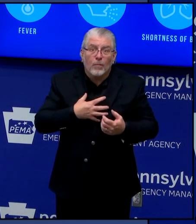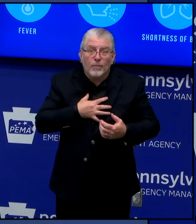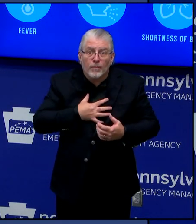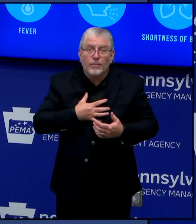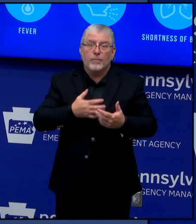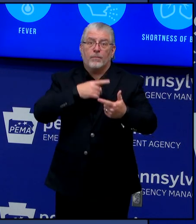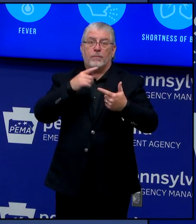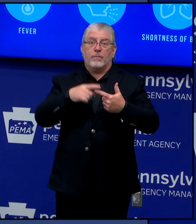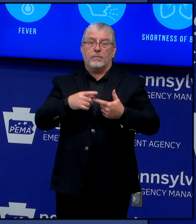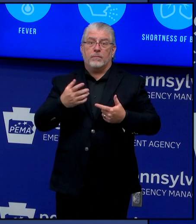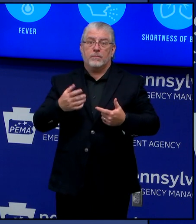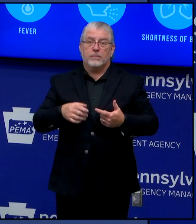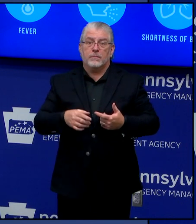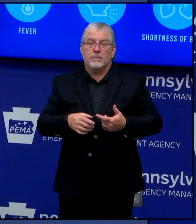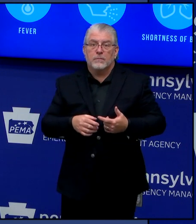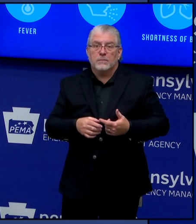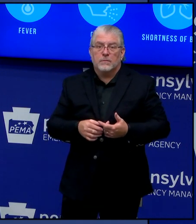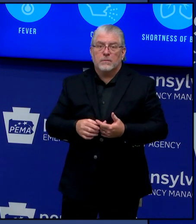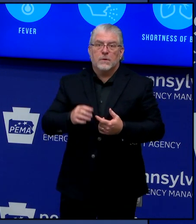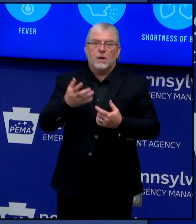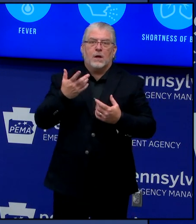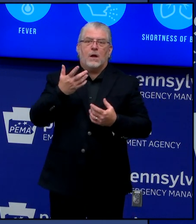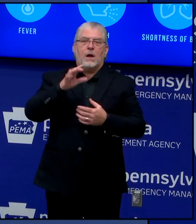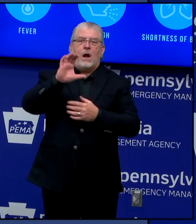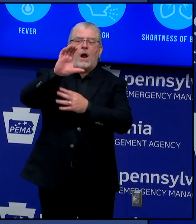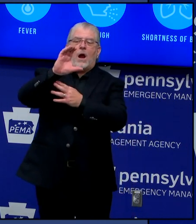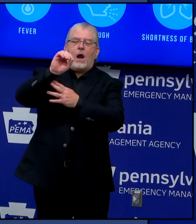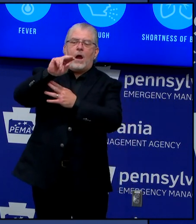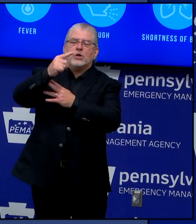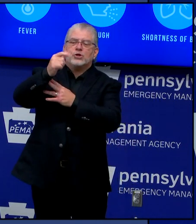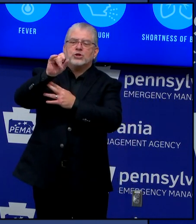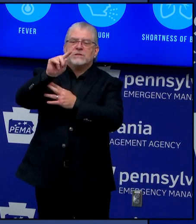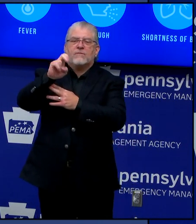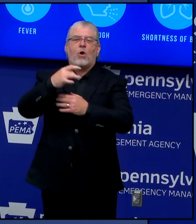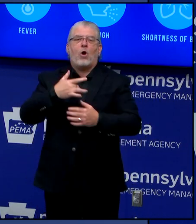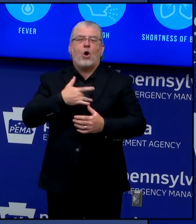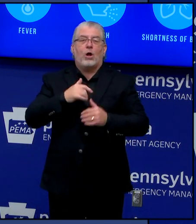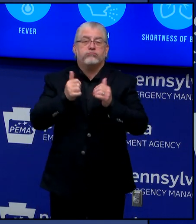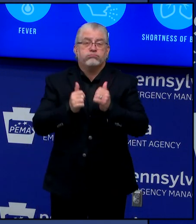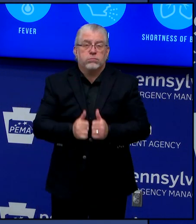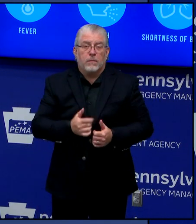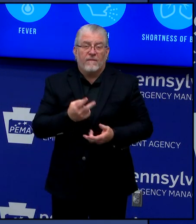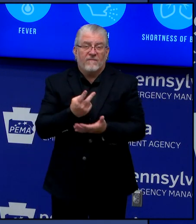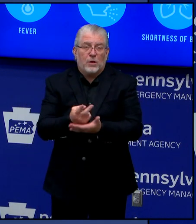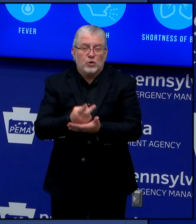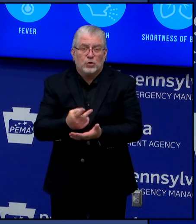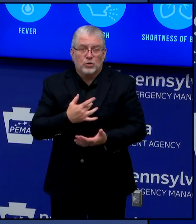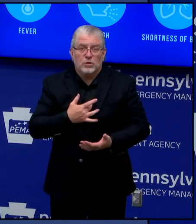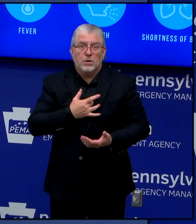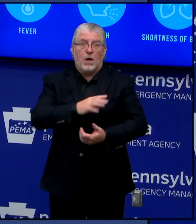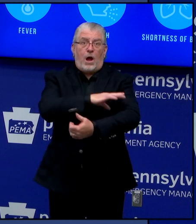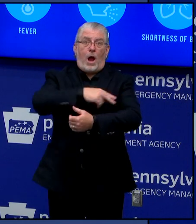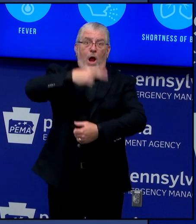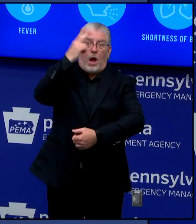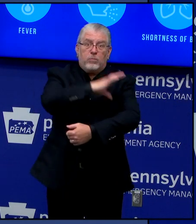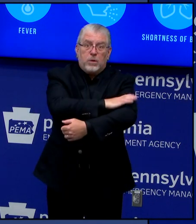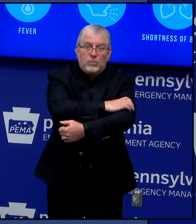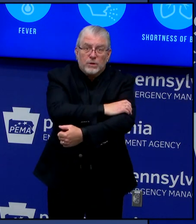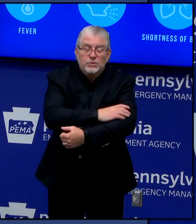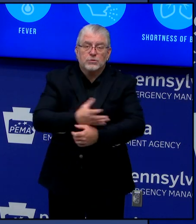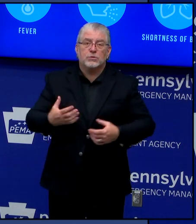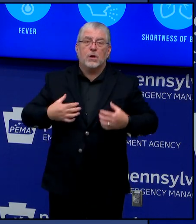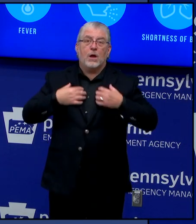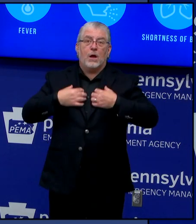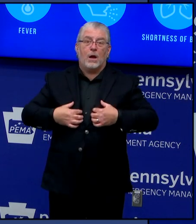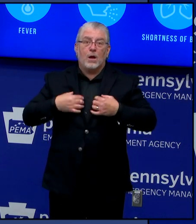failure. That it can include uncontrolled hypertension. We're also talking about chronic lung disease, such as chronic